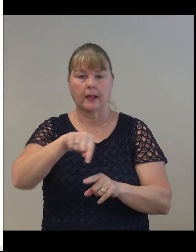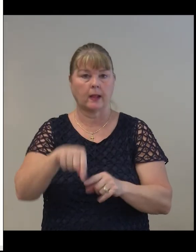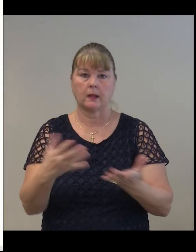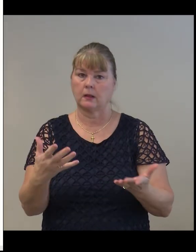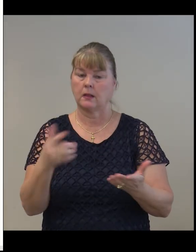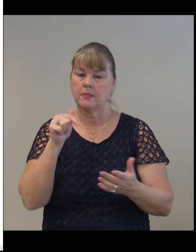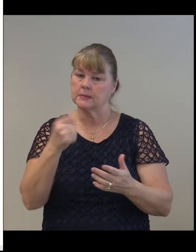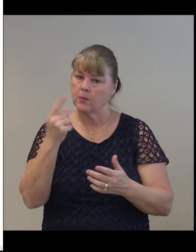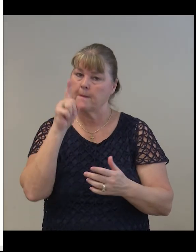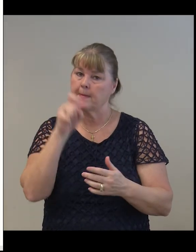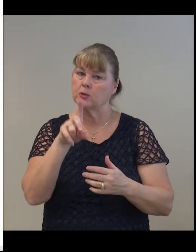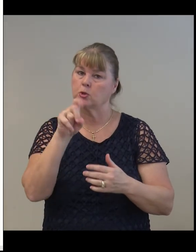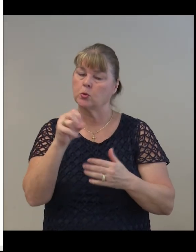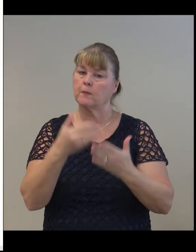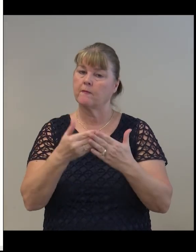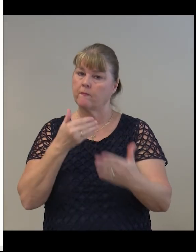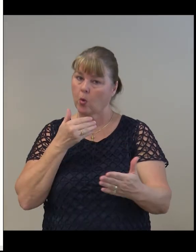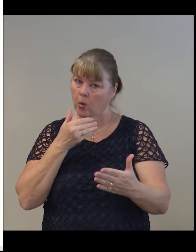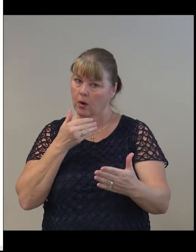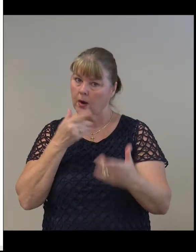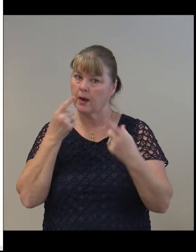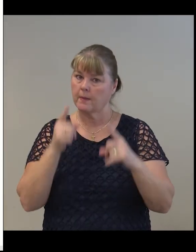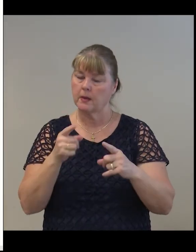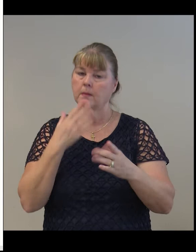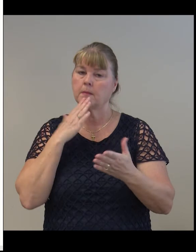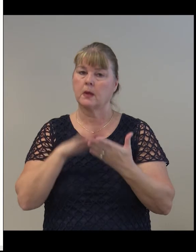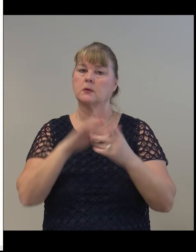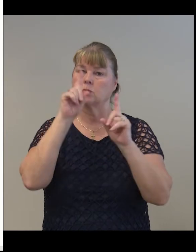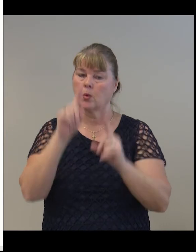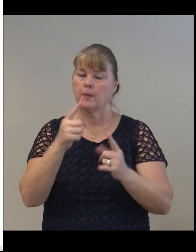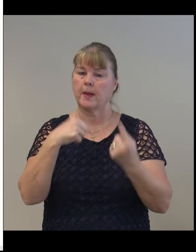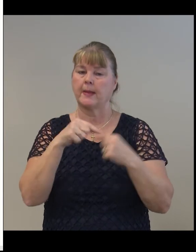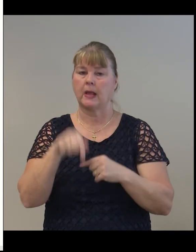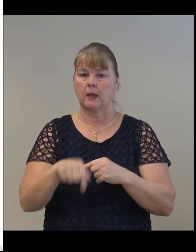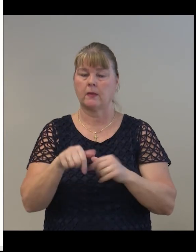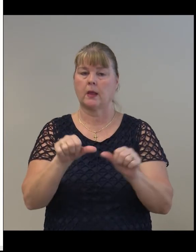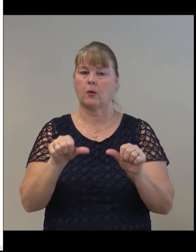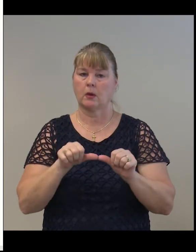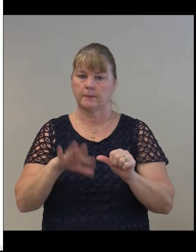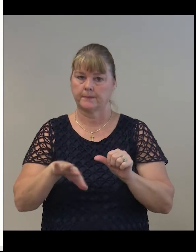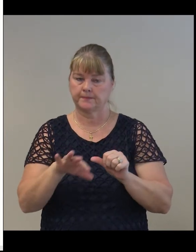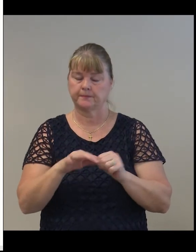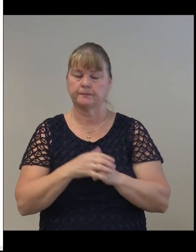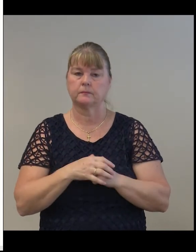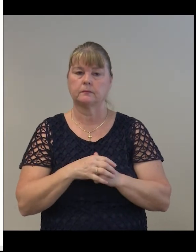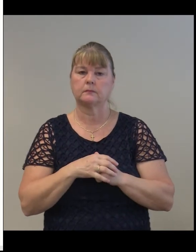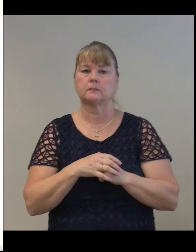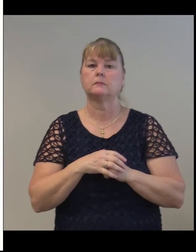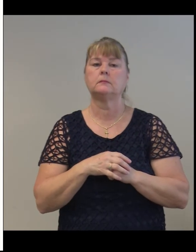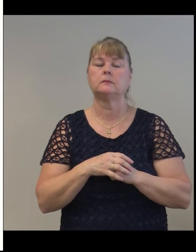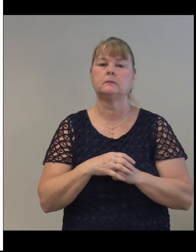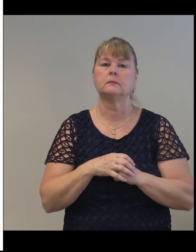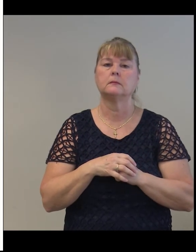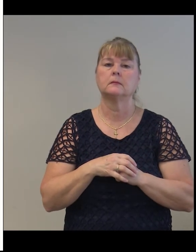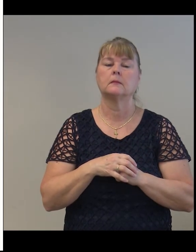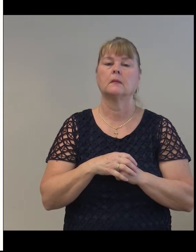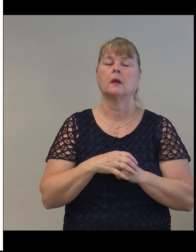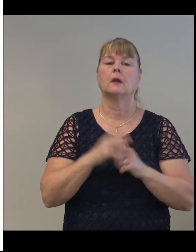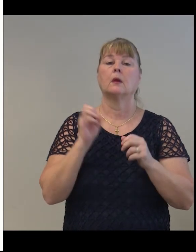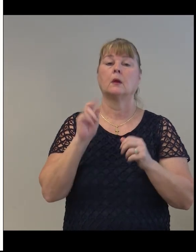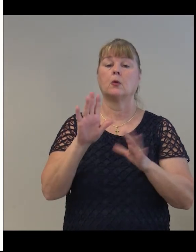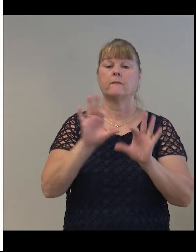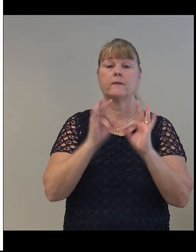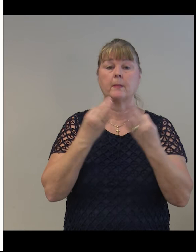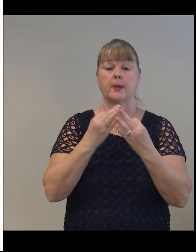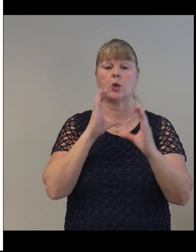heading our way. This is something that you need to do prior to a storm coming towards Chatham County.